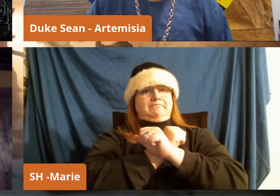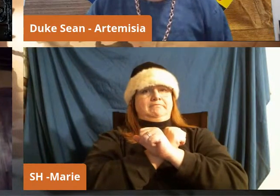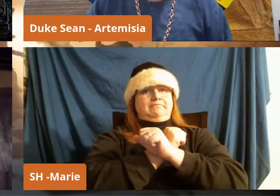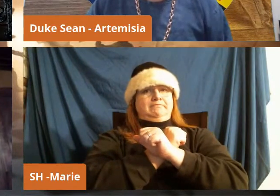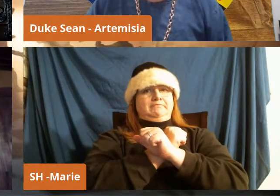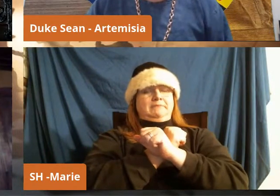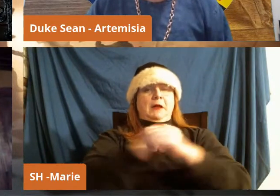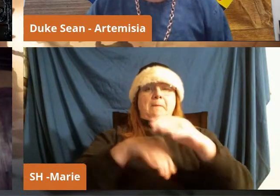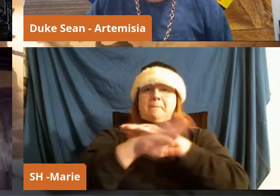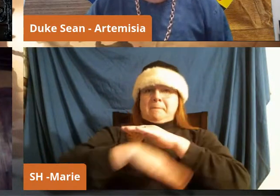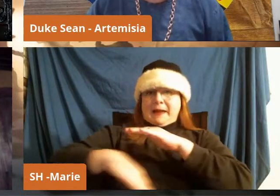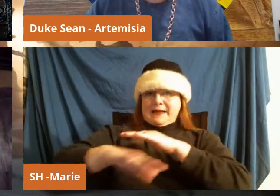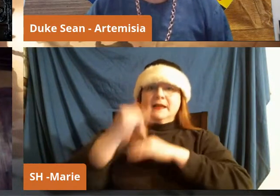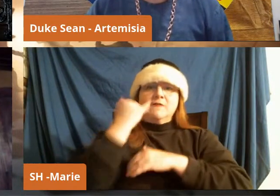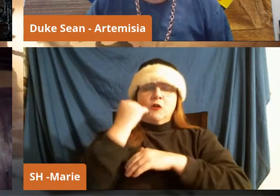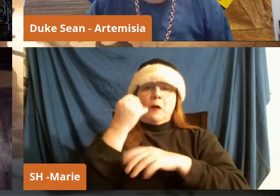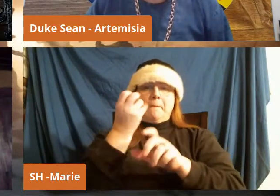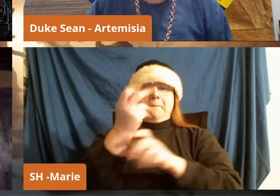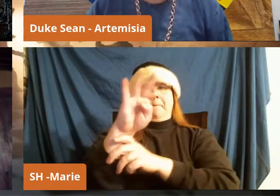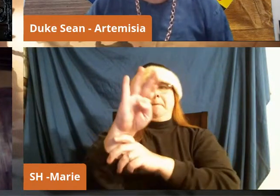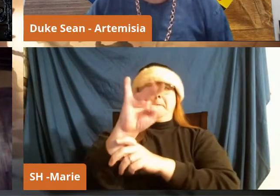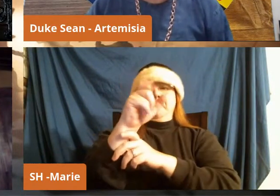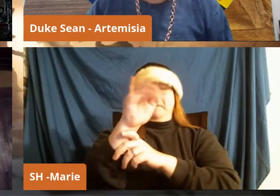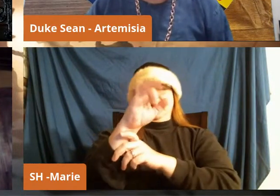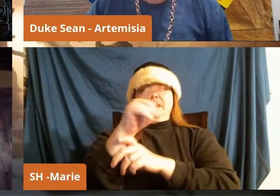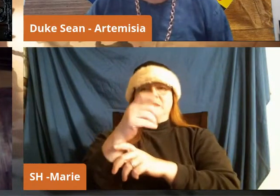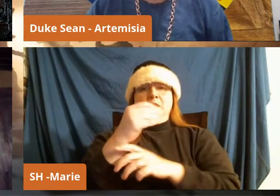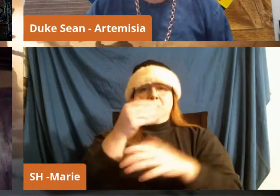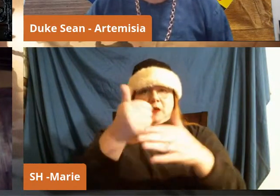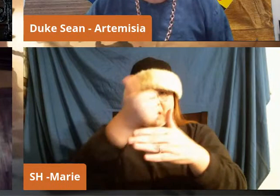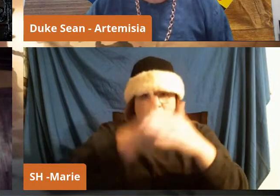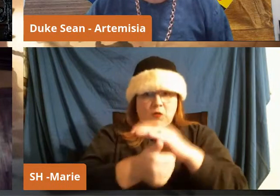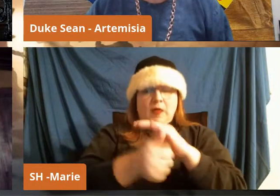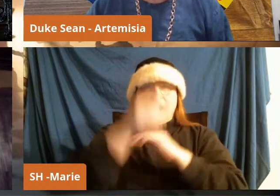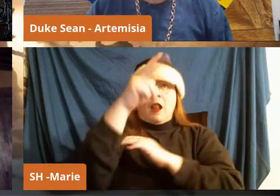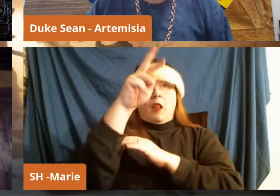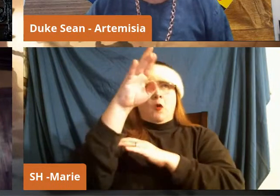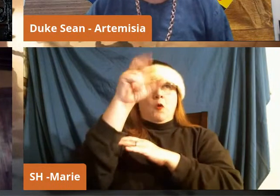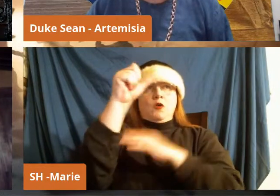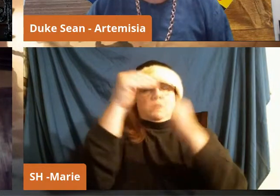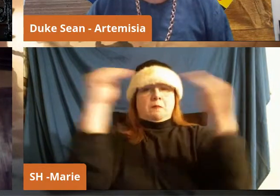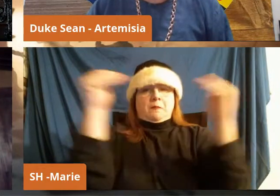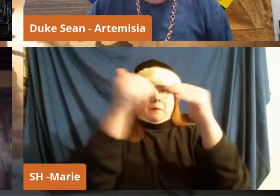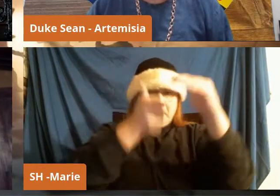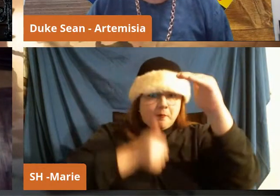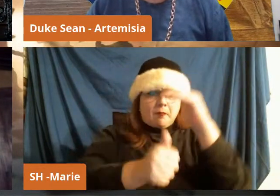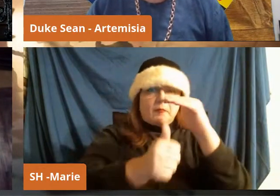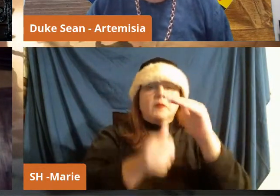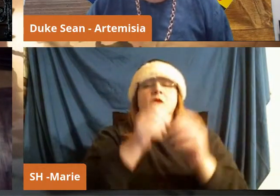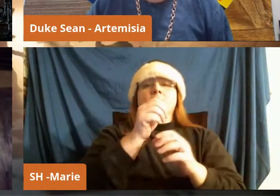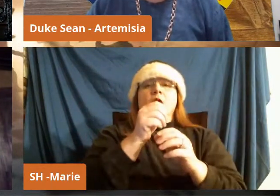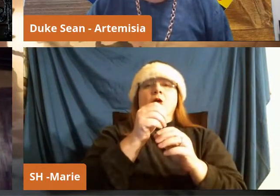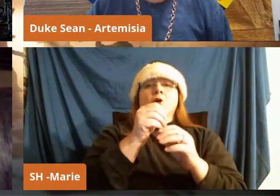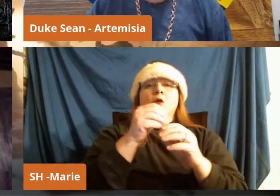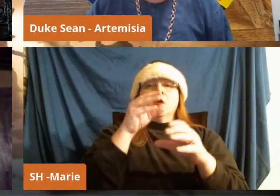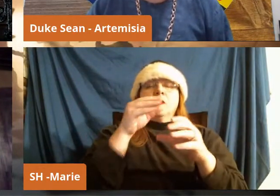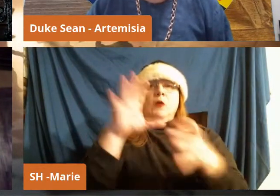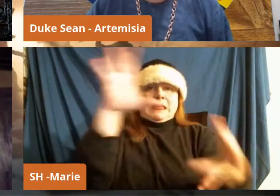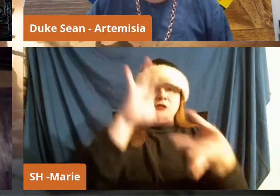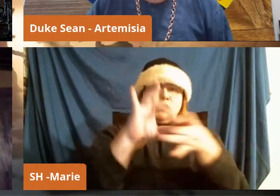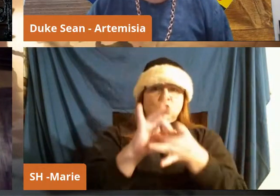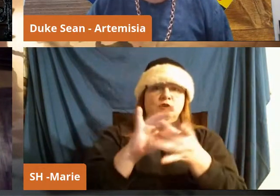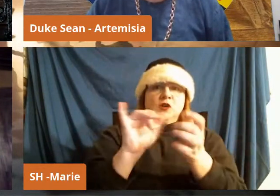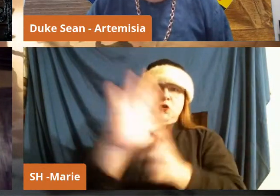Yeah. So basically, if you're a blacksmith under that lordship, when you associate